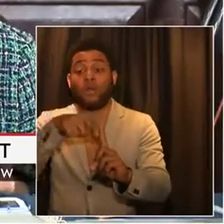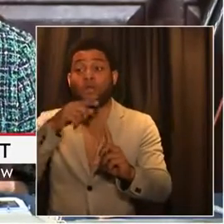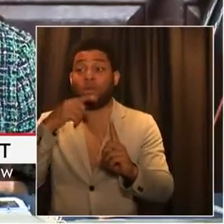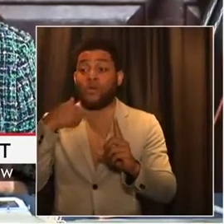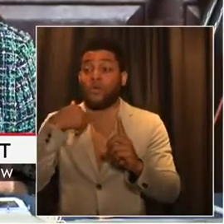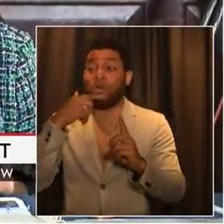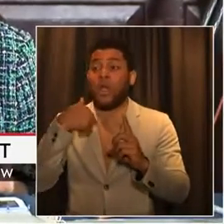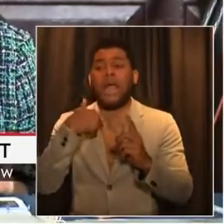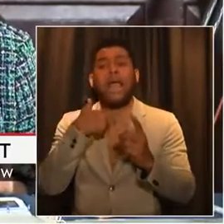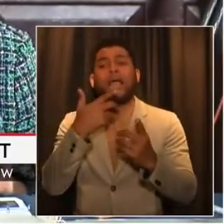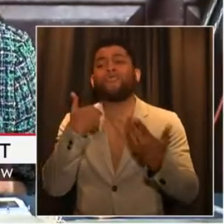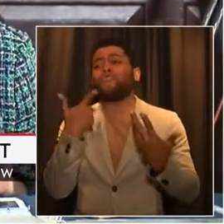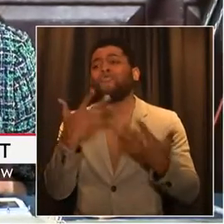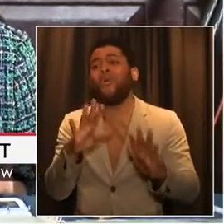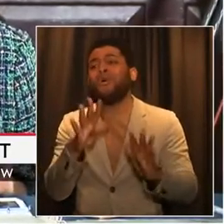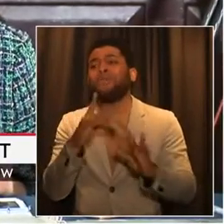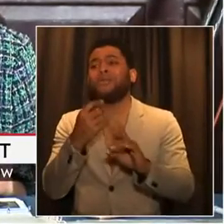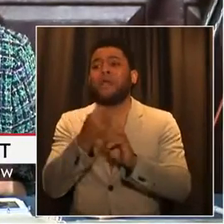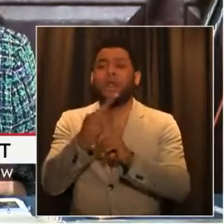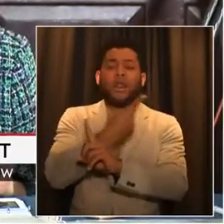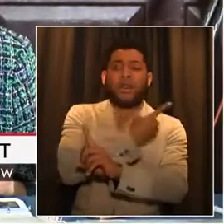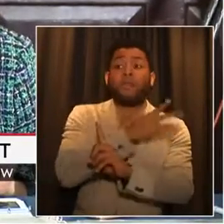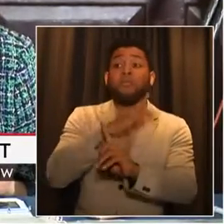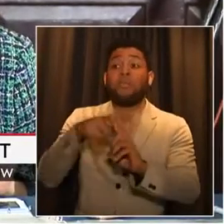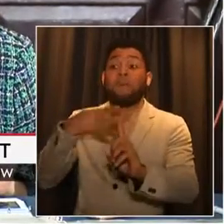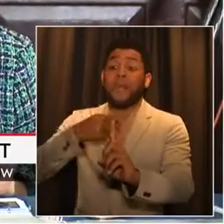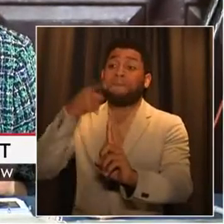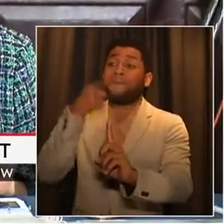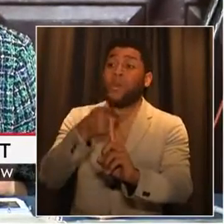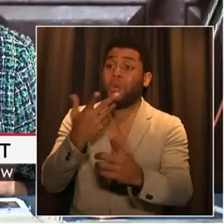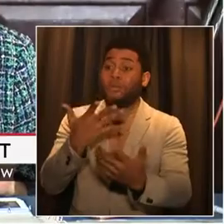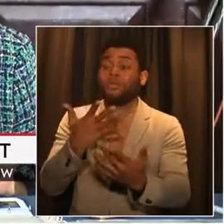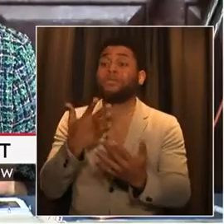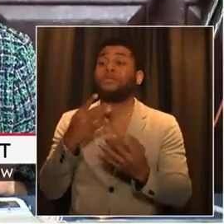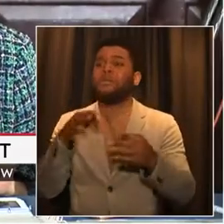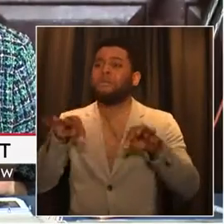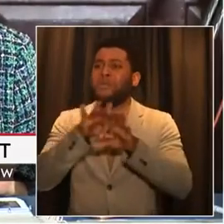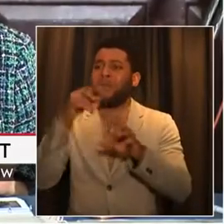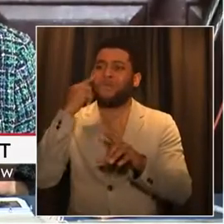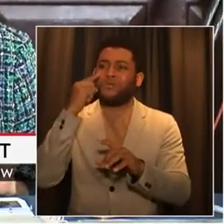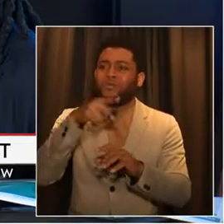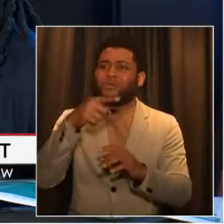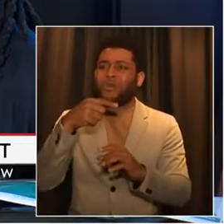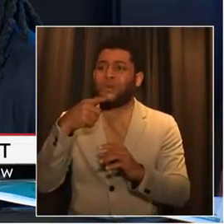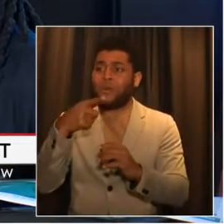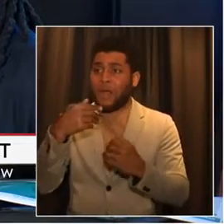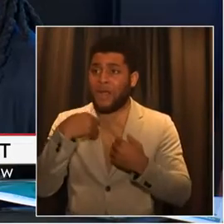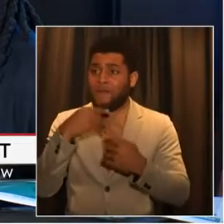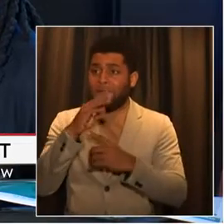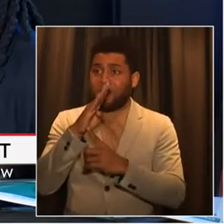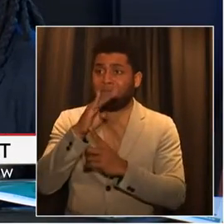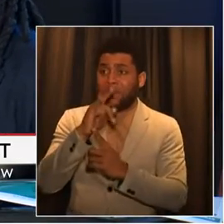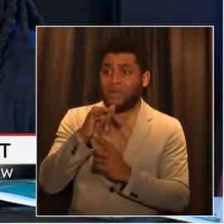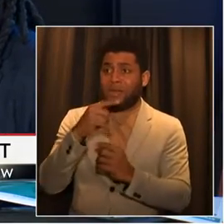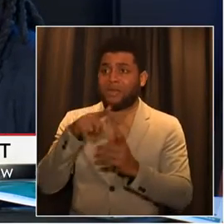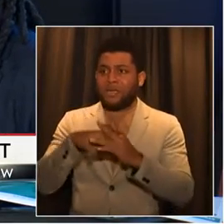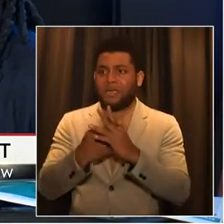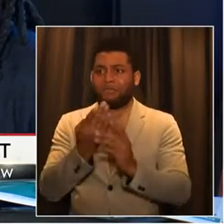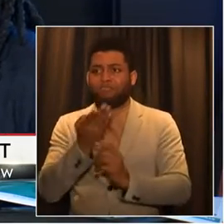the point. If it's important to you, you should change it. Oh, I got bills, Mayor Bowser, and I Okay. implemented a bill about